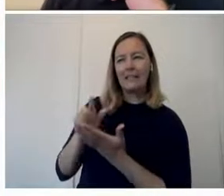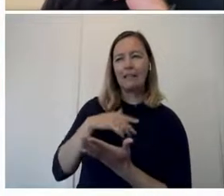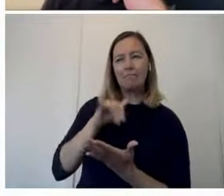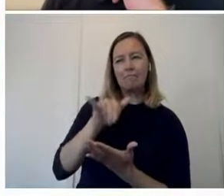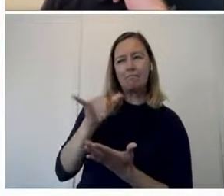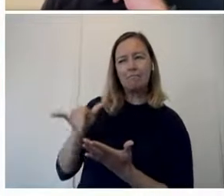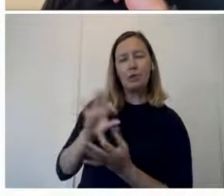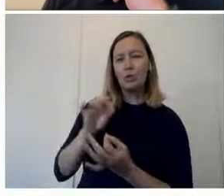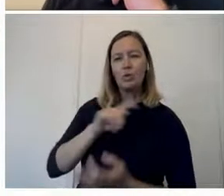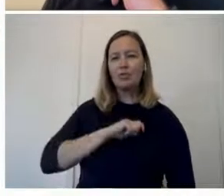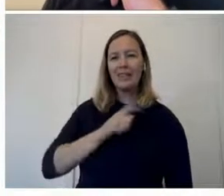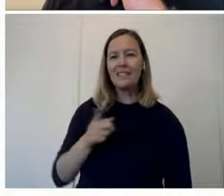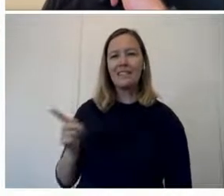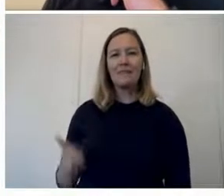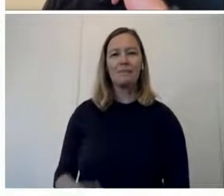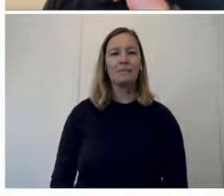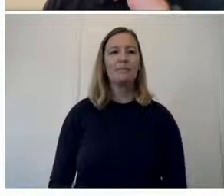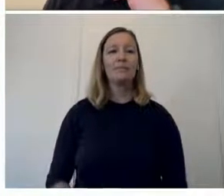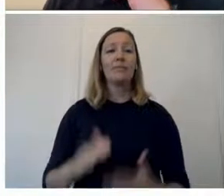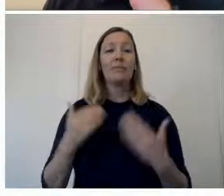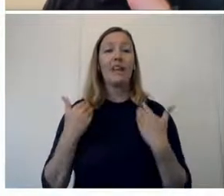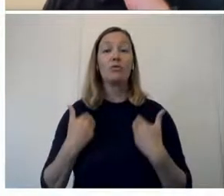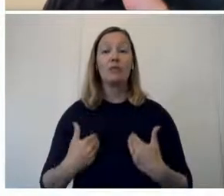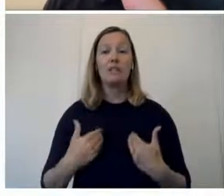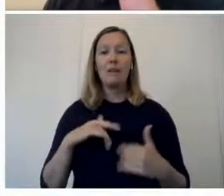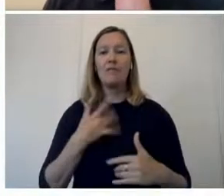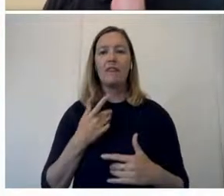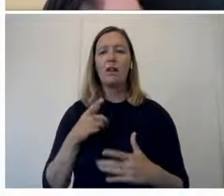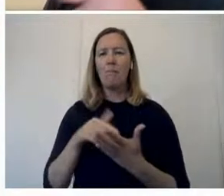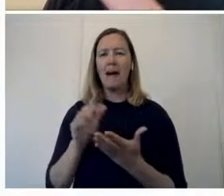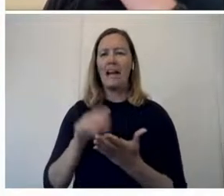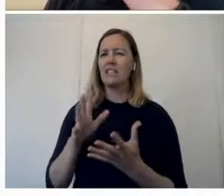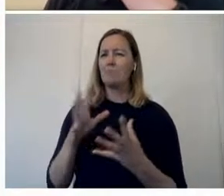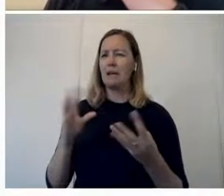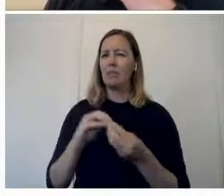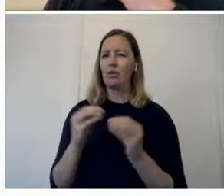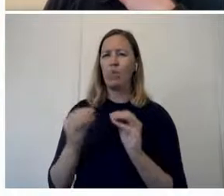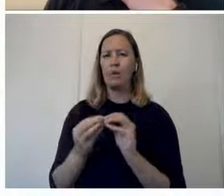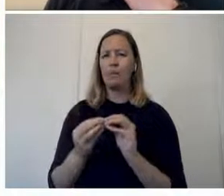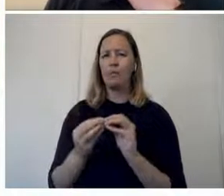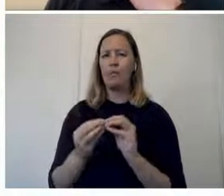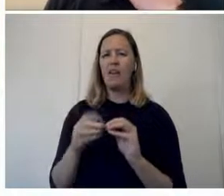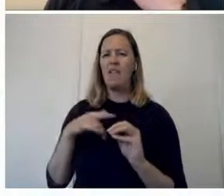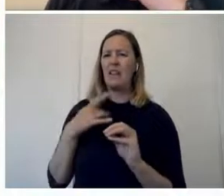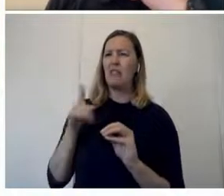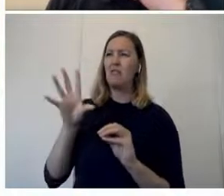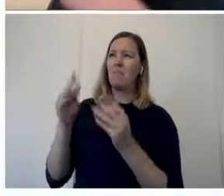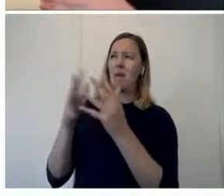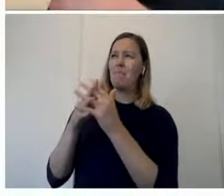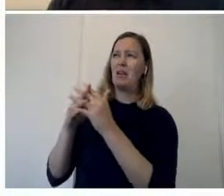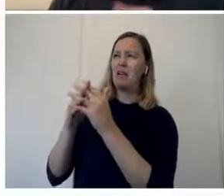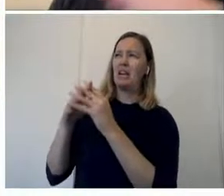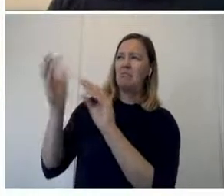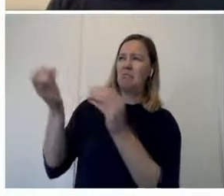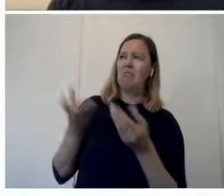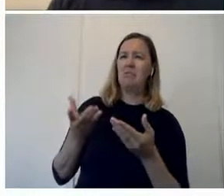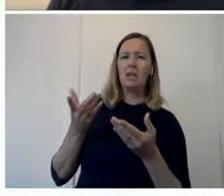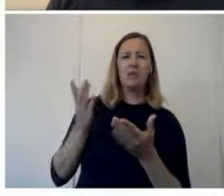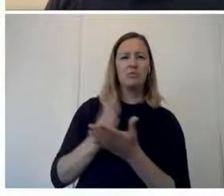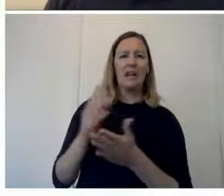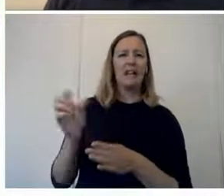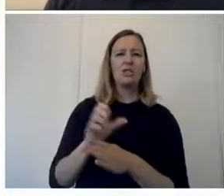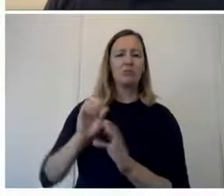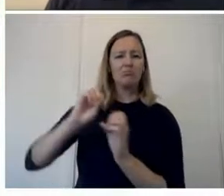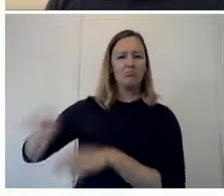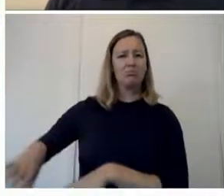Enrichment, think that marketing is what's wrong with the modern world. They think it's an American import, and couldn't we just go back to before